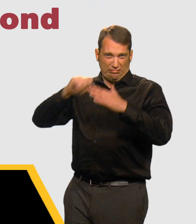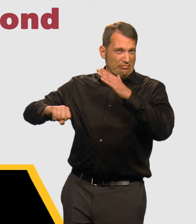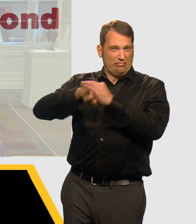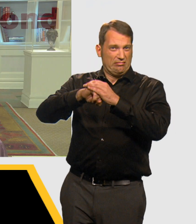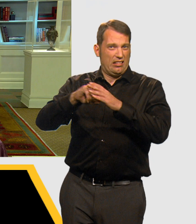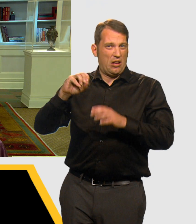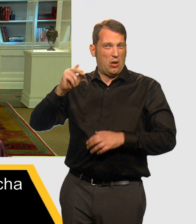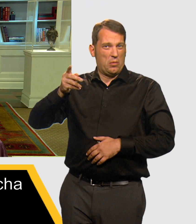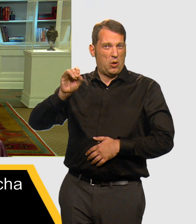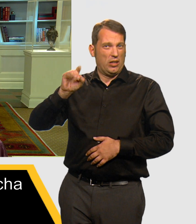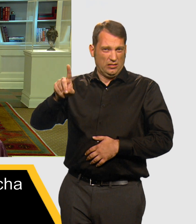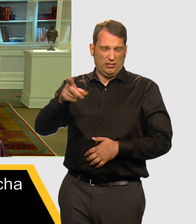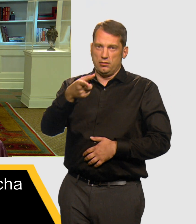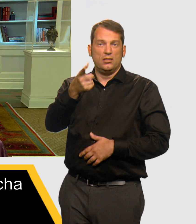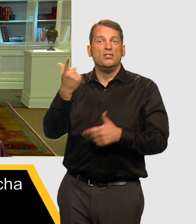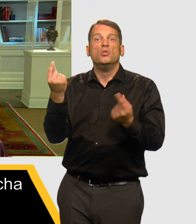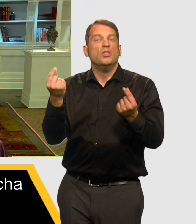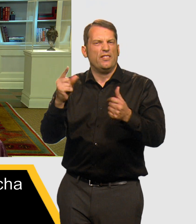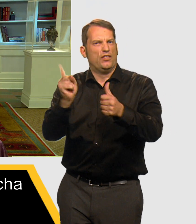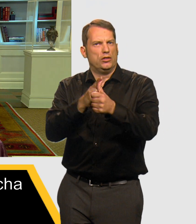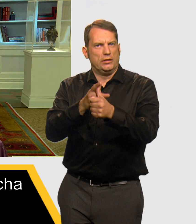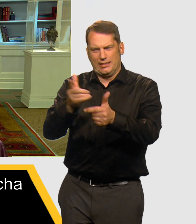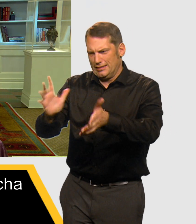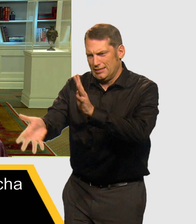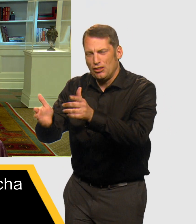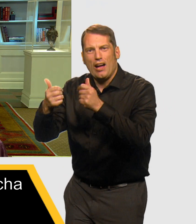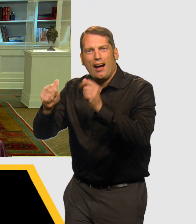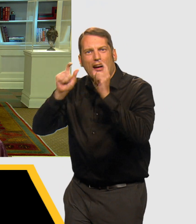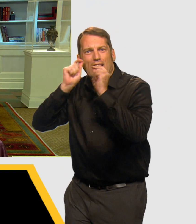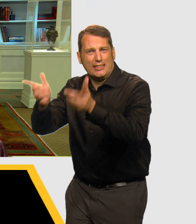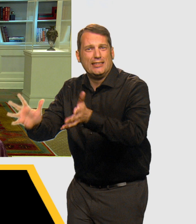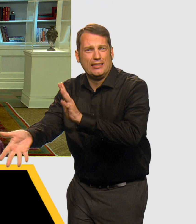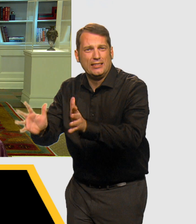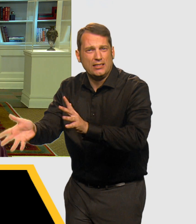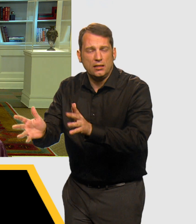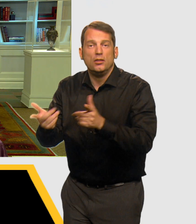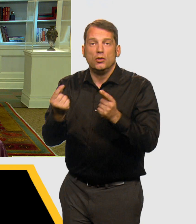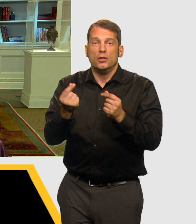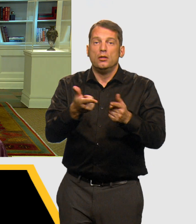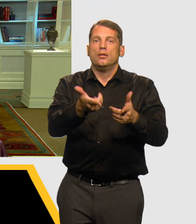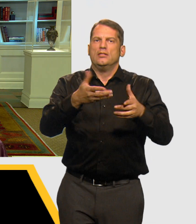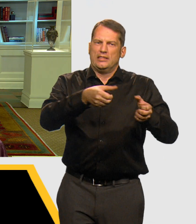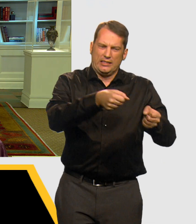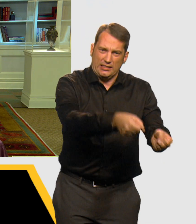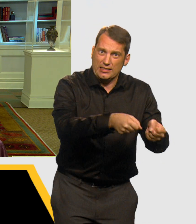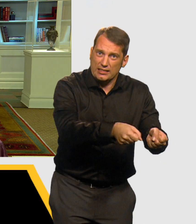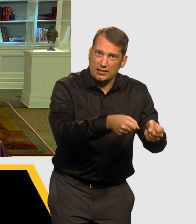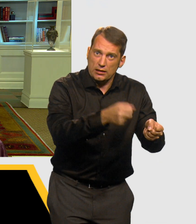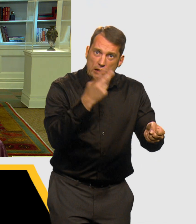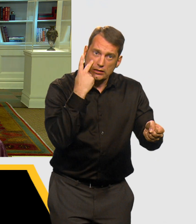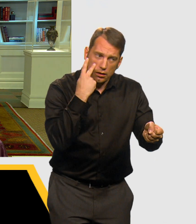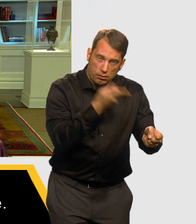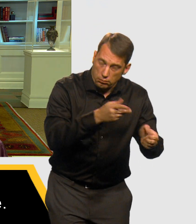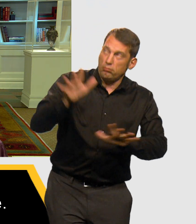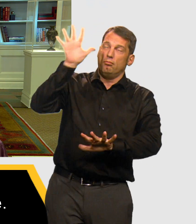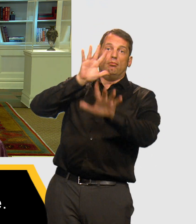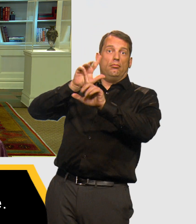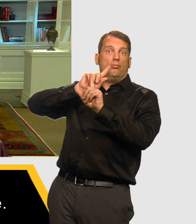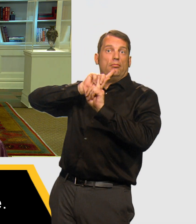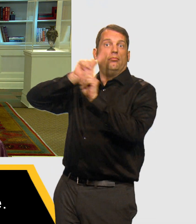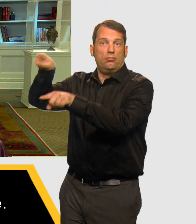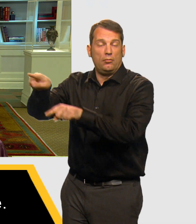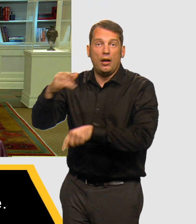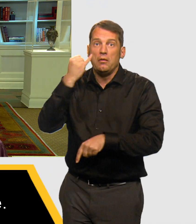overdose. To respond to a suspected opioid overdose, first try to rouse and stimulate the person. To do